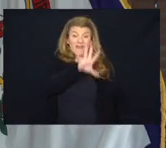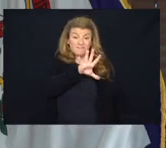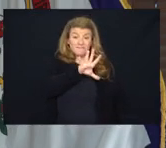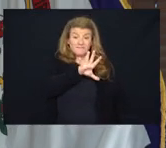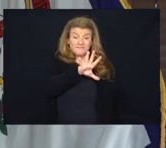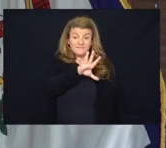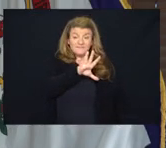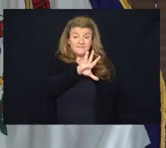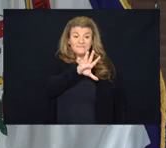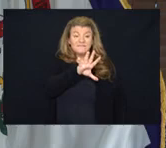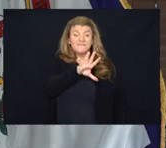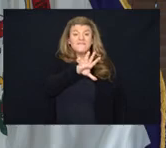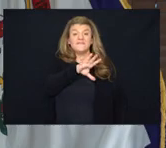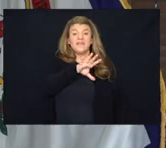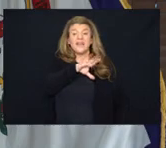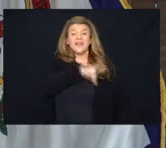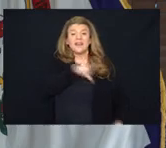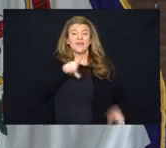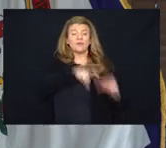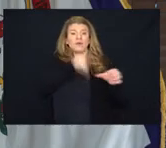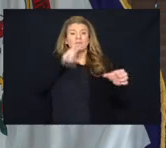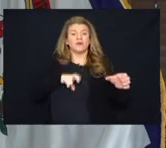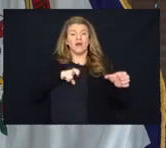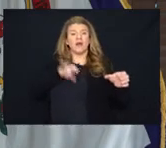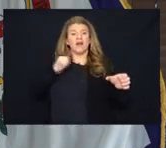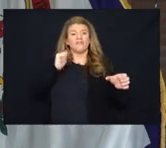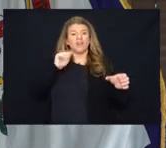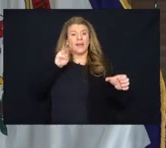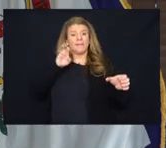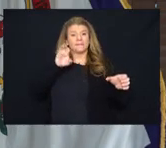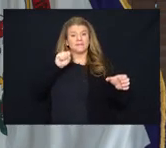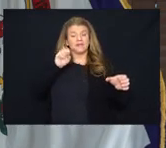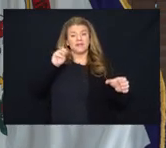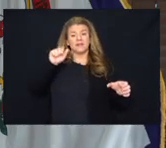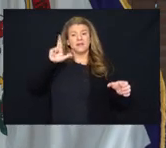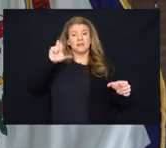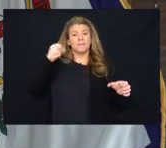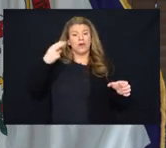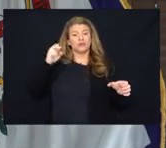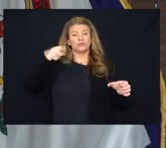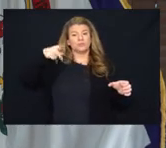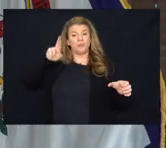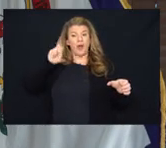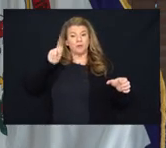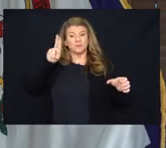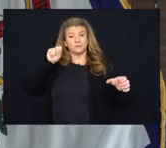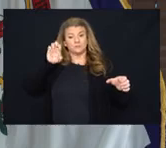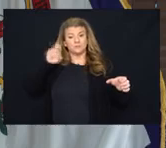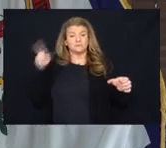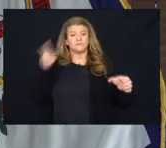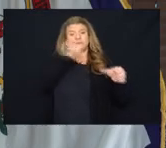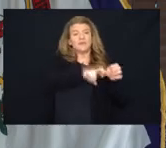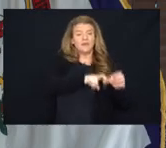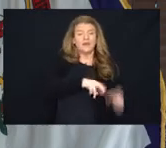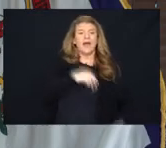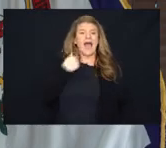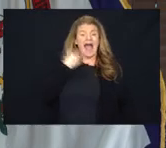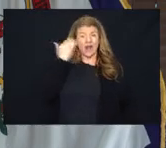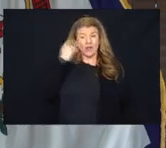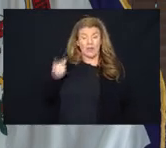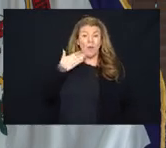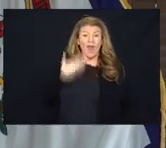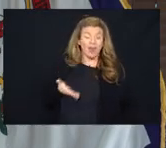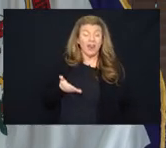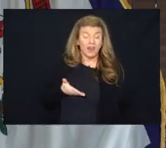1975 following the resignation of Justice James Marshall Sprouse. And Jim Sprouse, I knew him